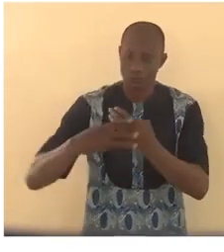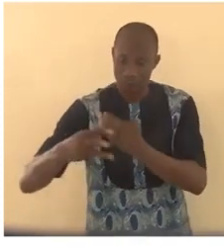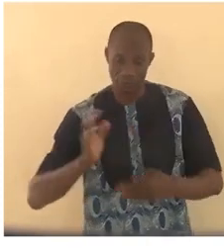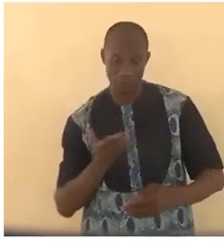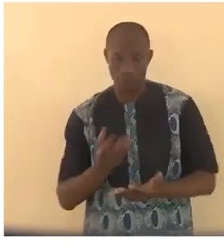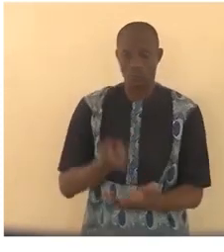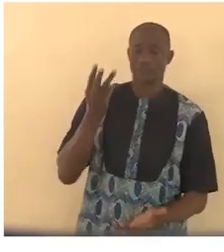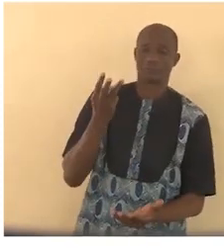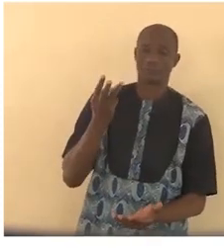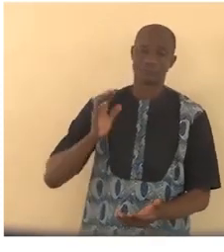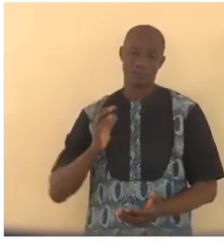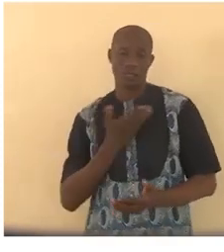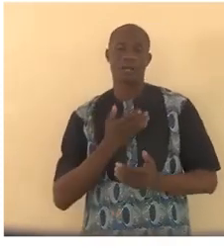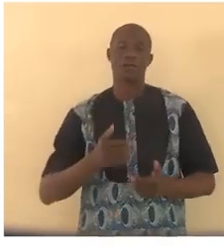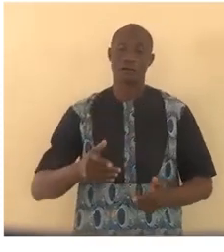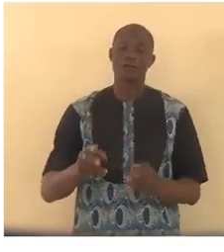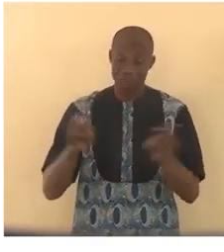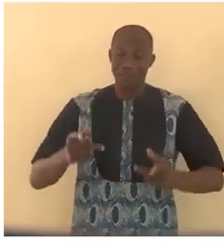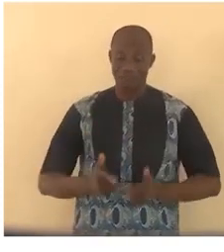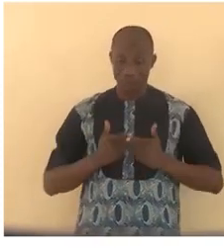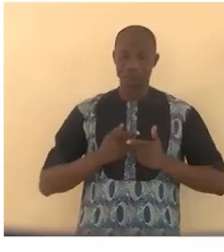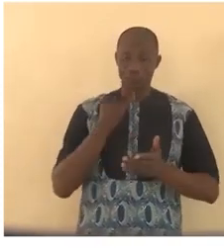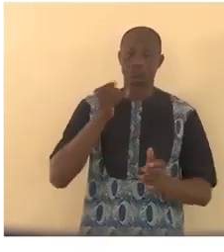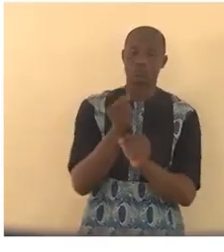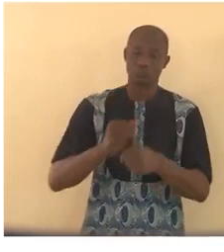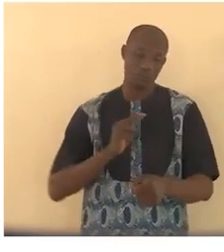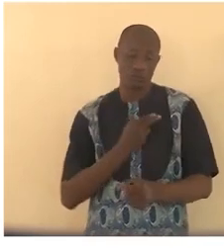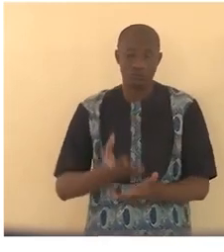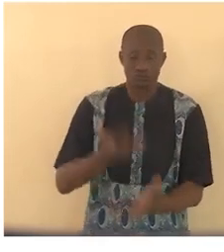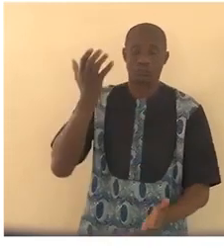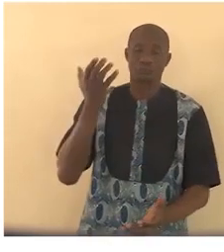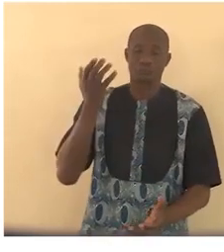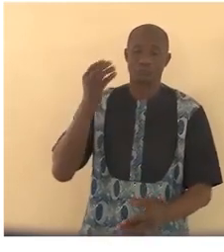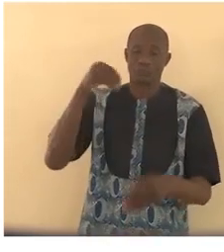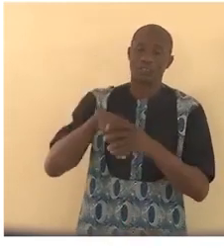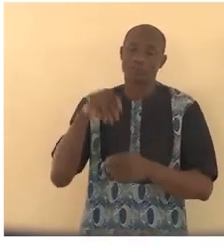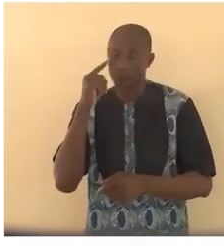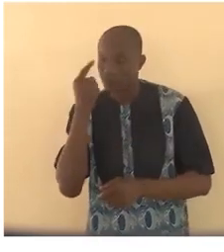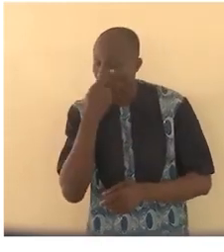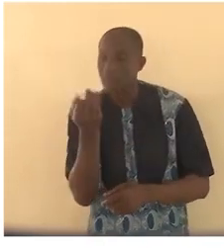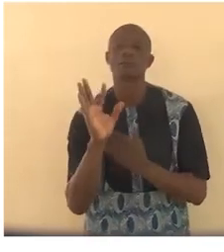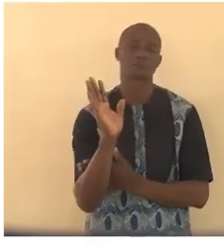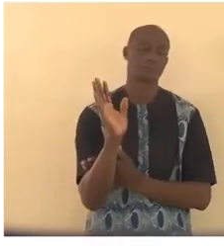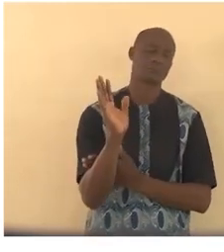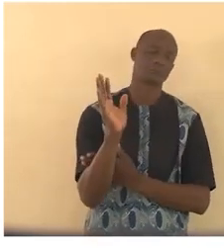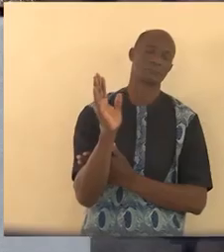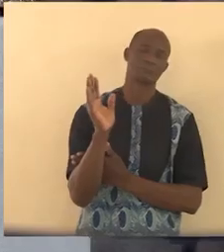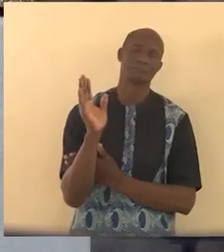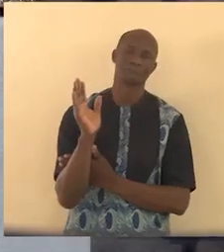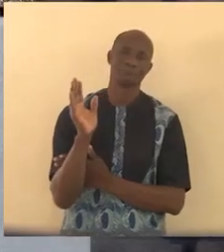wealth and our very lives is what makes us rich in the sight of